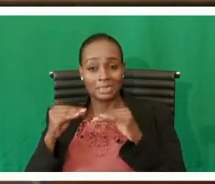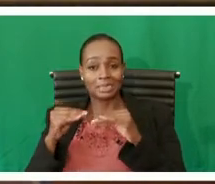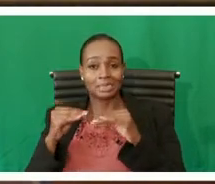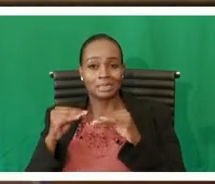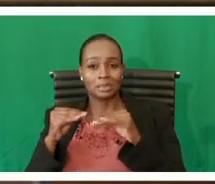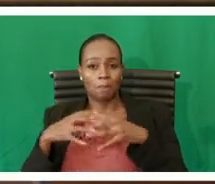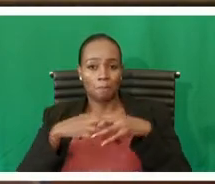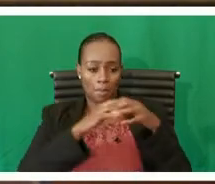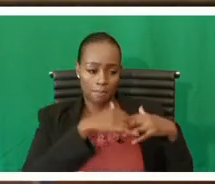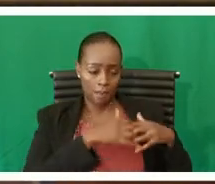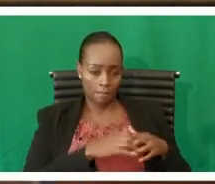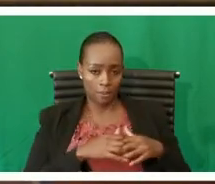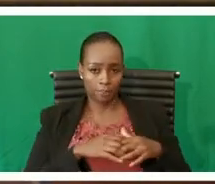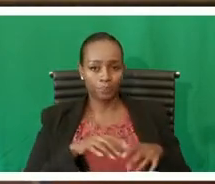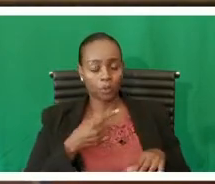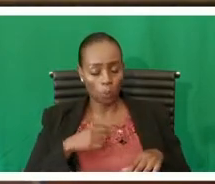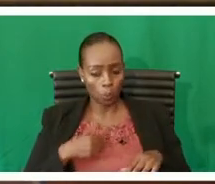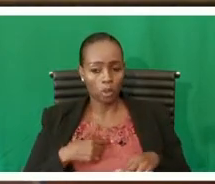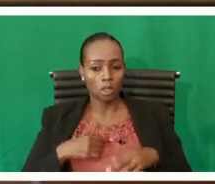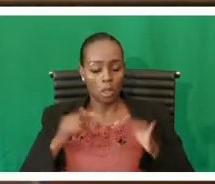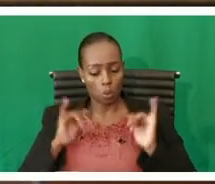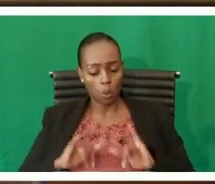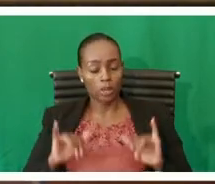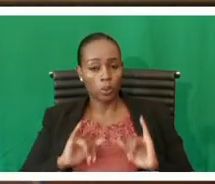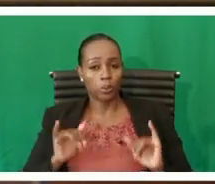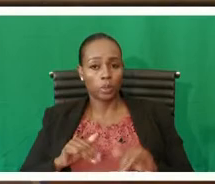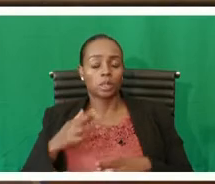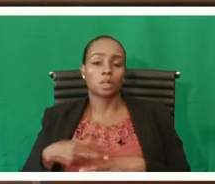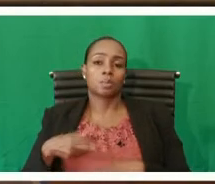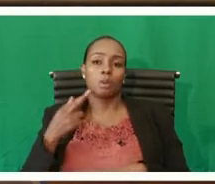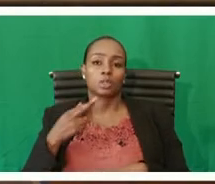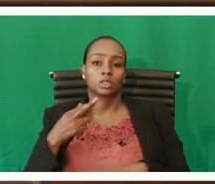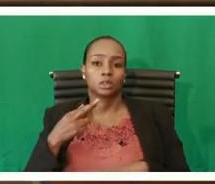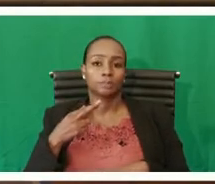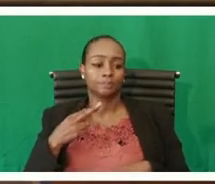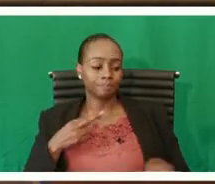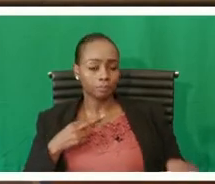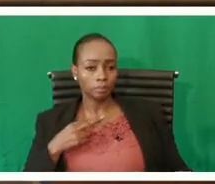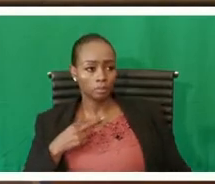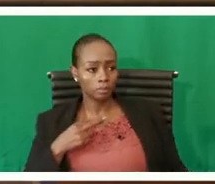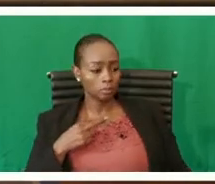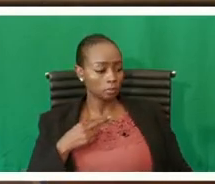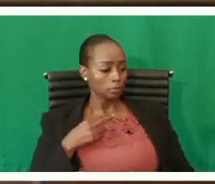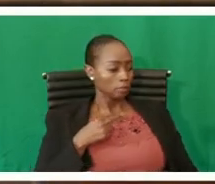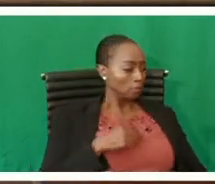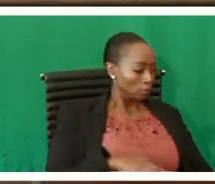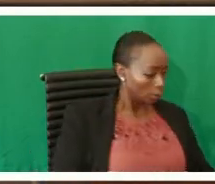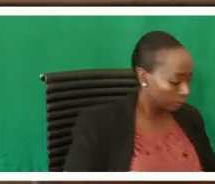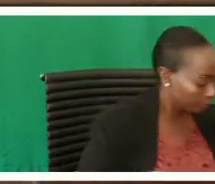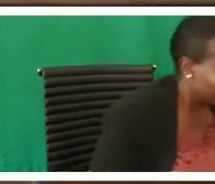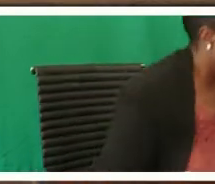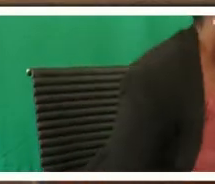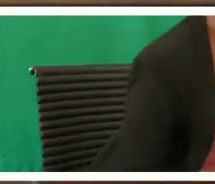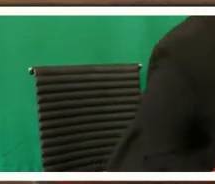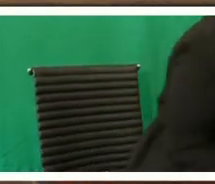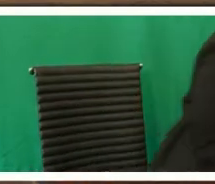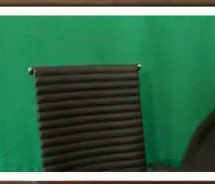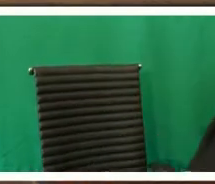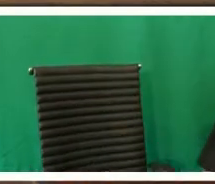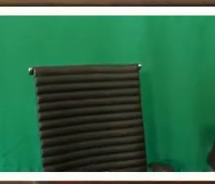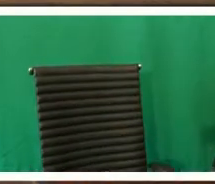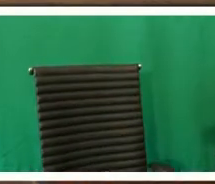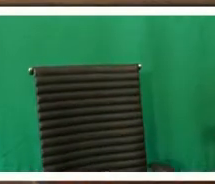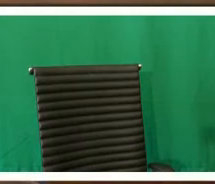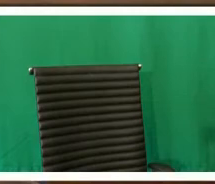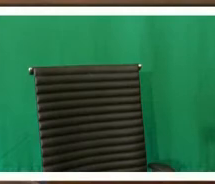and look forward to the final report. No acts of corruption will be tolerated in our municipalities too.